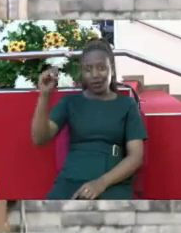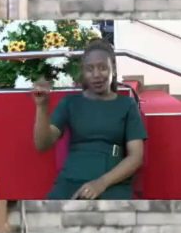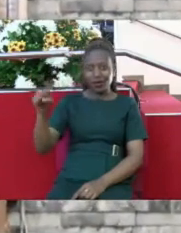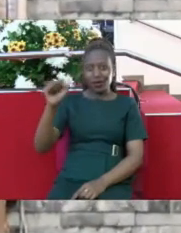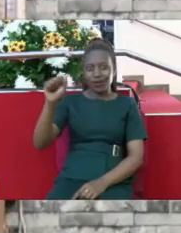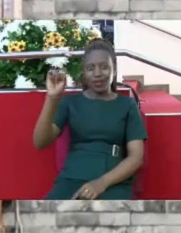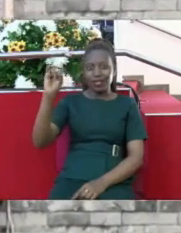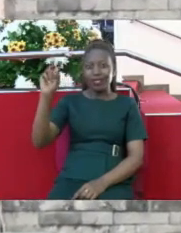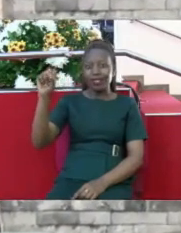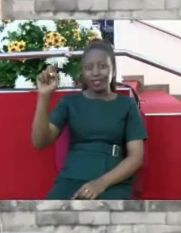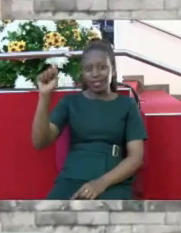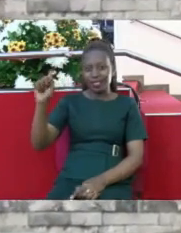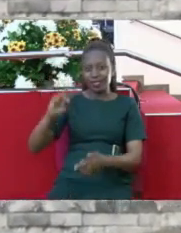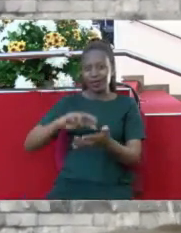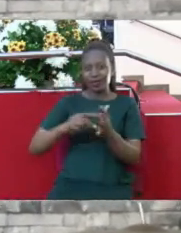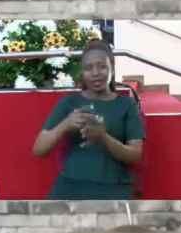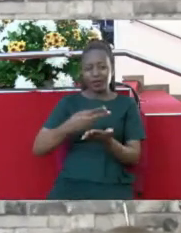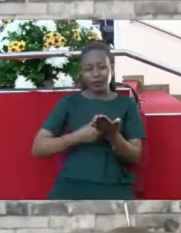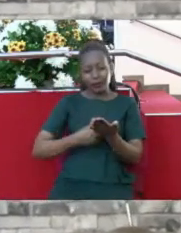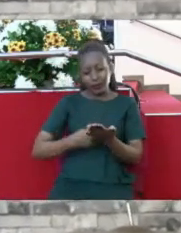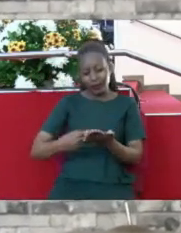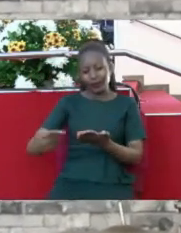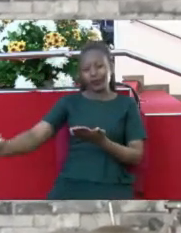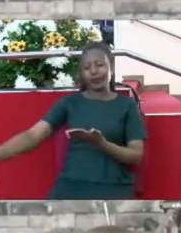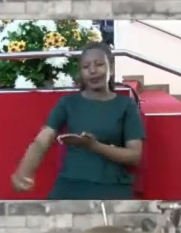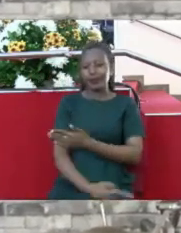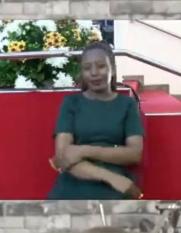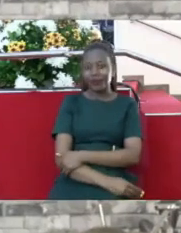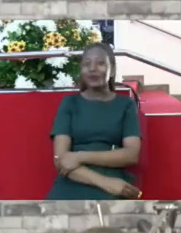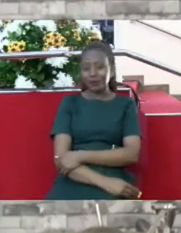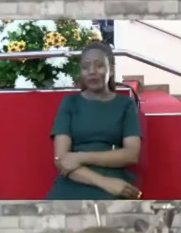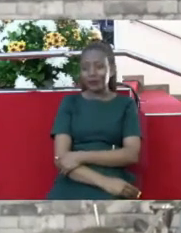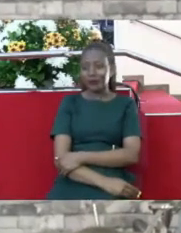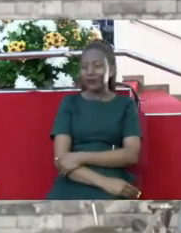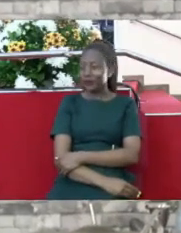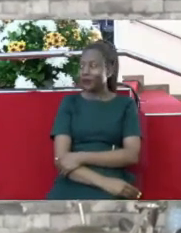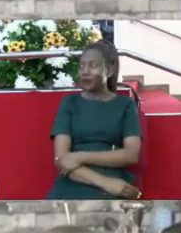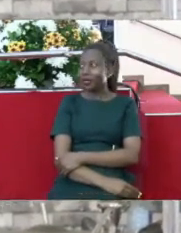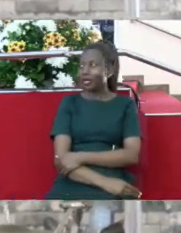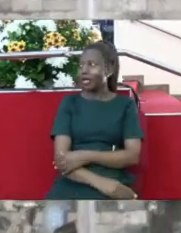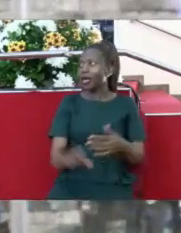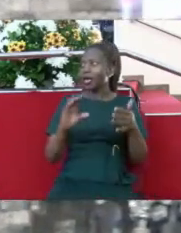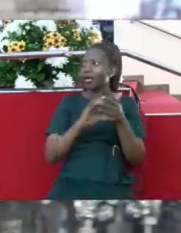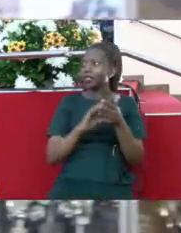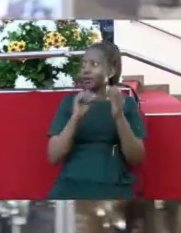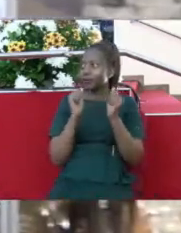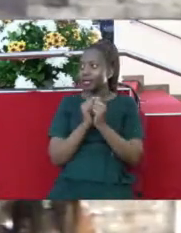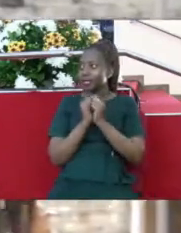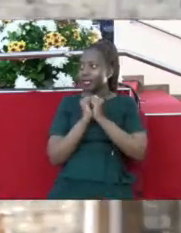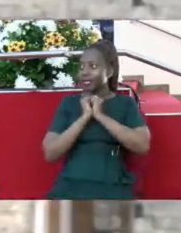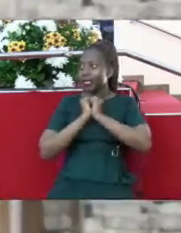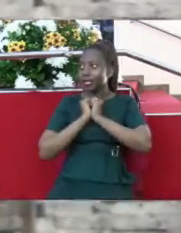number 1 and 2. Wale ambao tulikuwa tumepungukiwa katika sura ya kwanza na ya pili. When we get to chapter number 10. Tukifika sura ya 10.